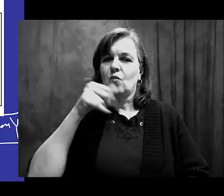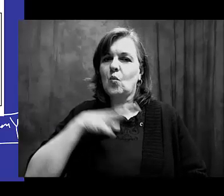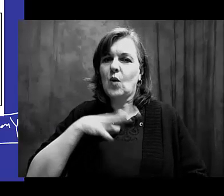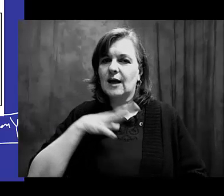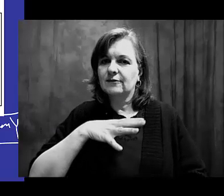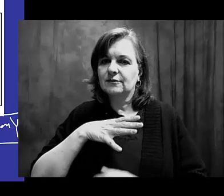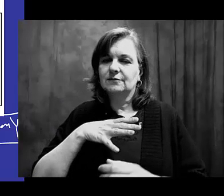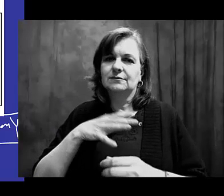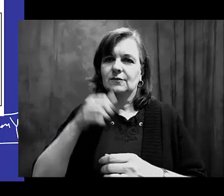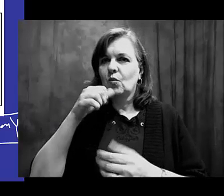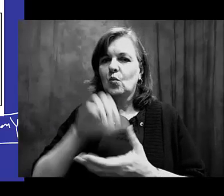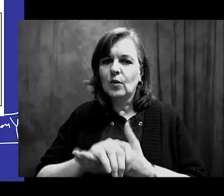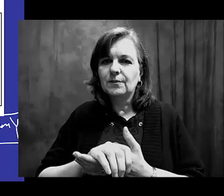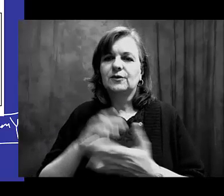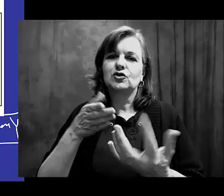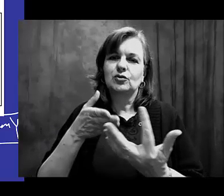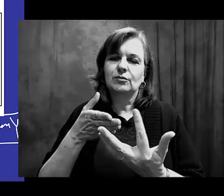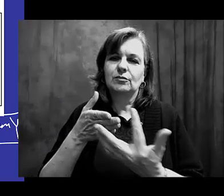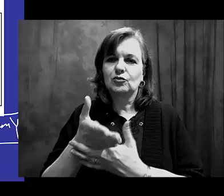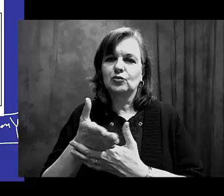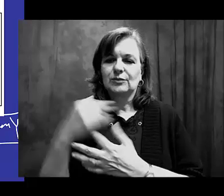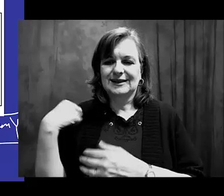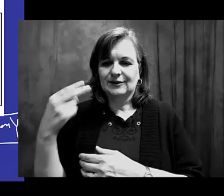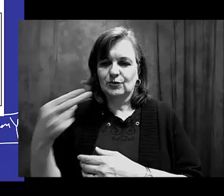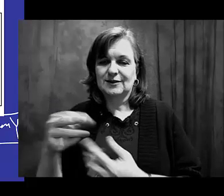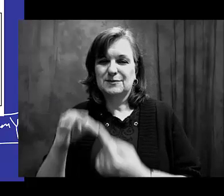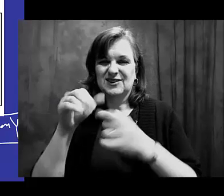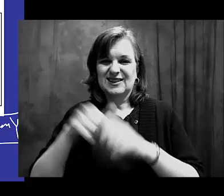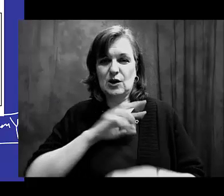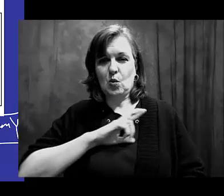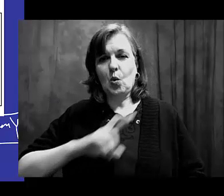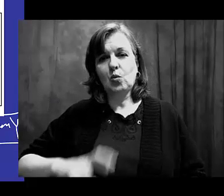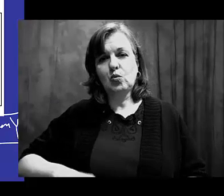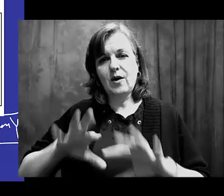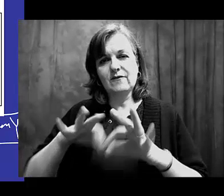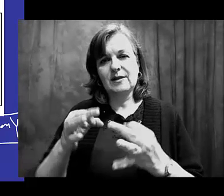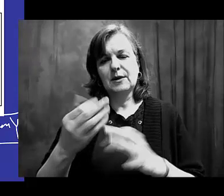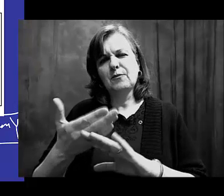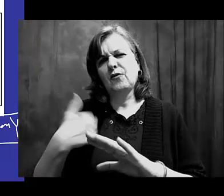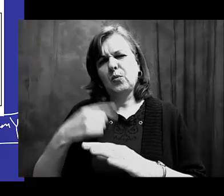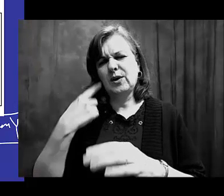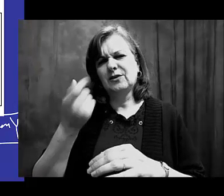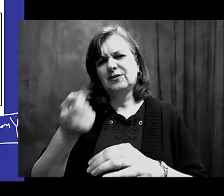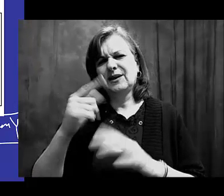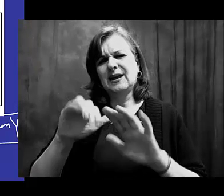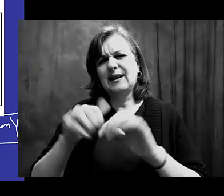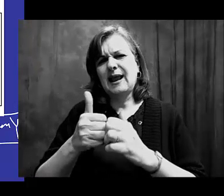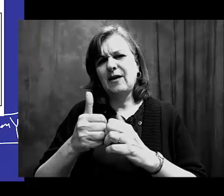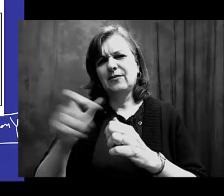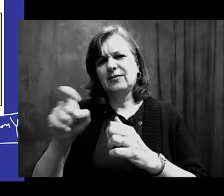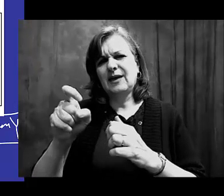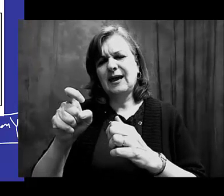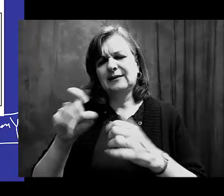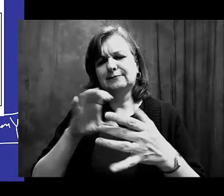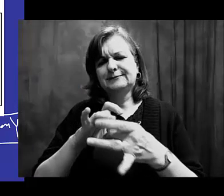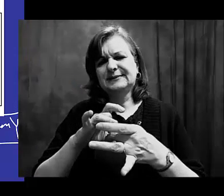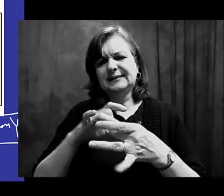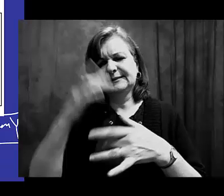history, particularly in royal families, before we understood how X-linked diseases were passed on.